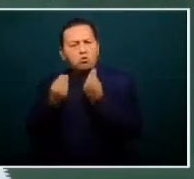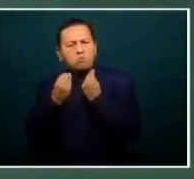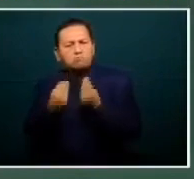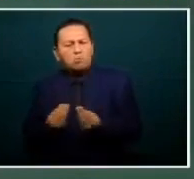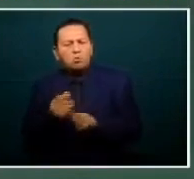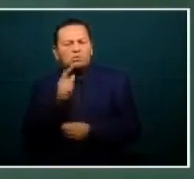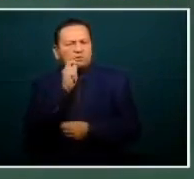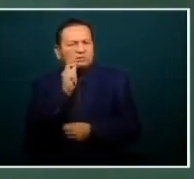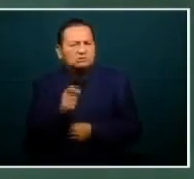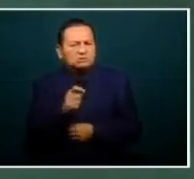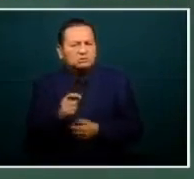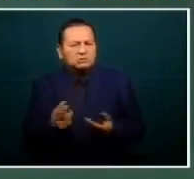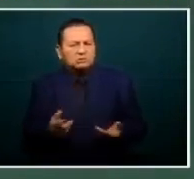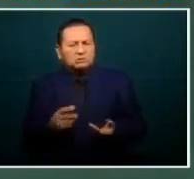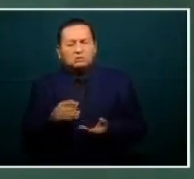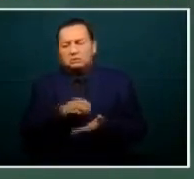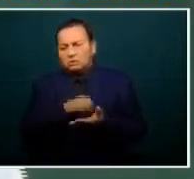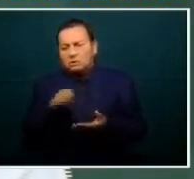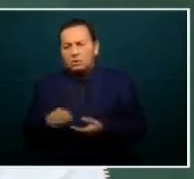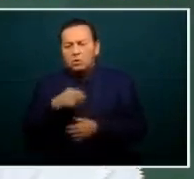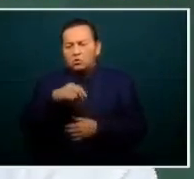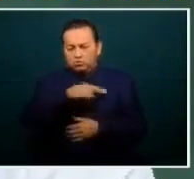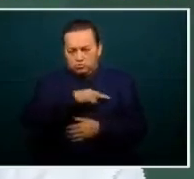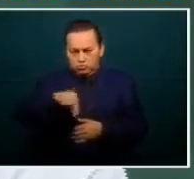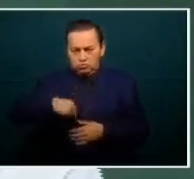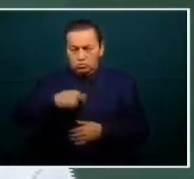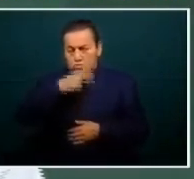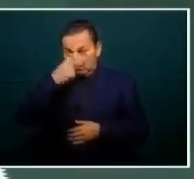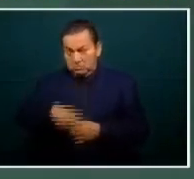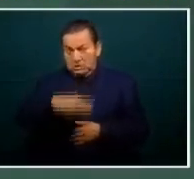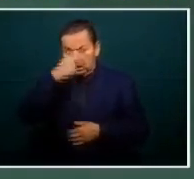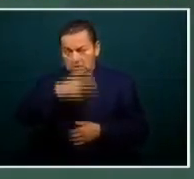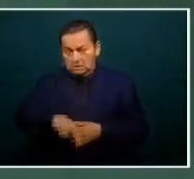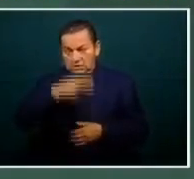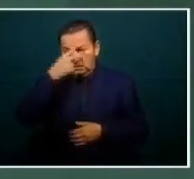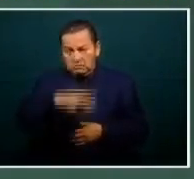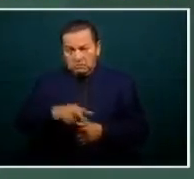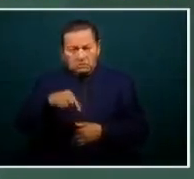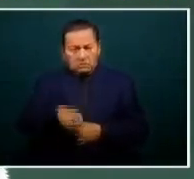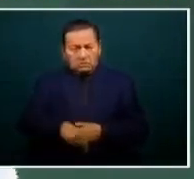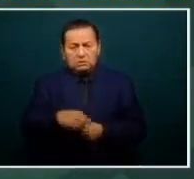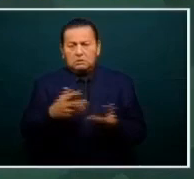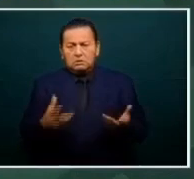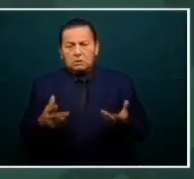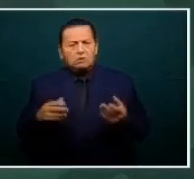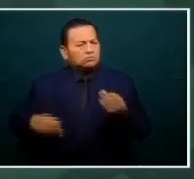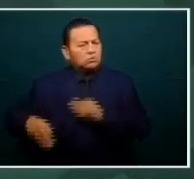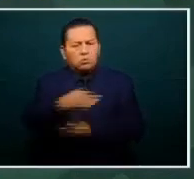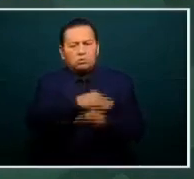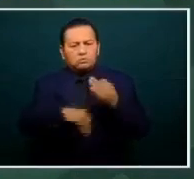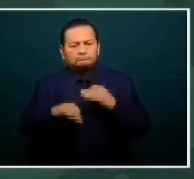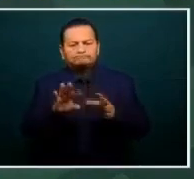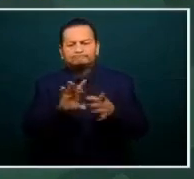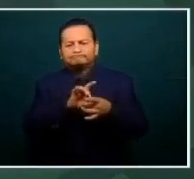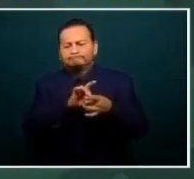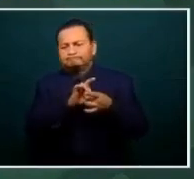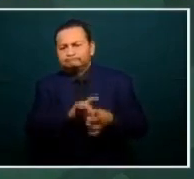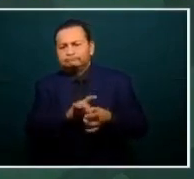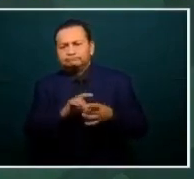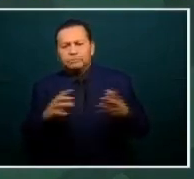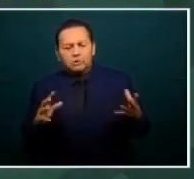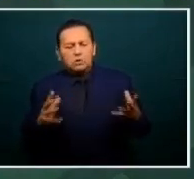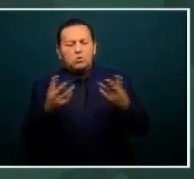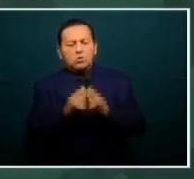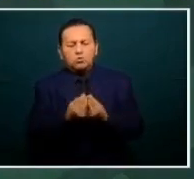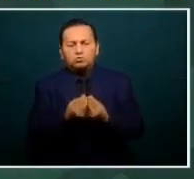And I believe that we will be helped very much by that